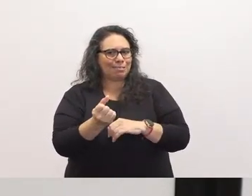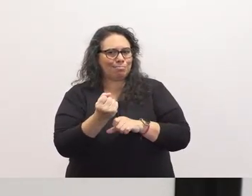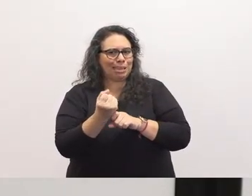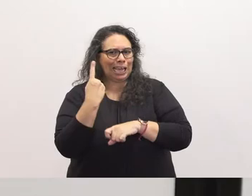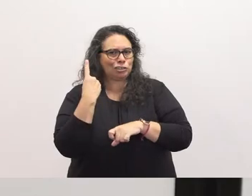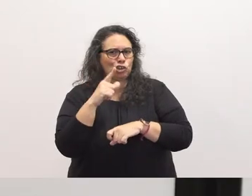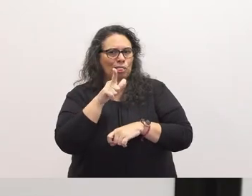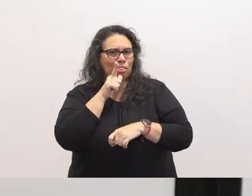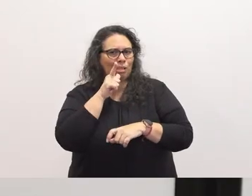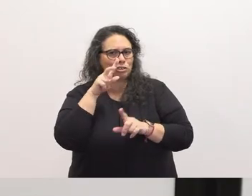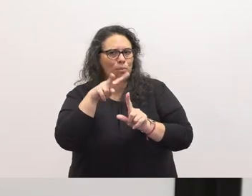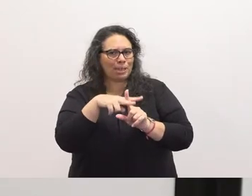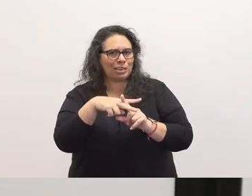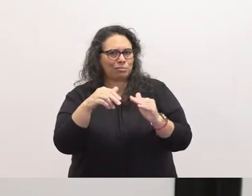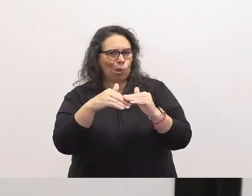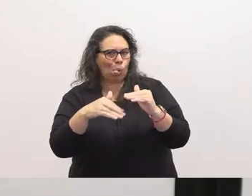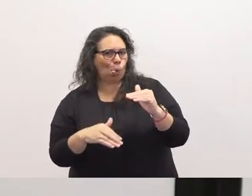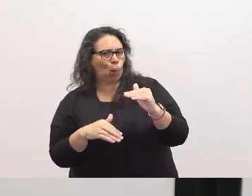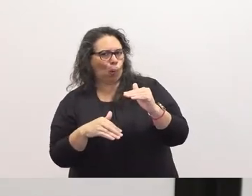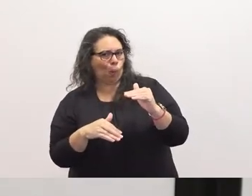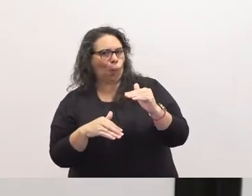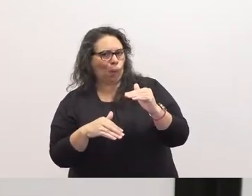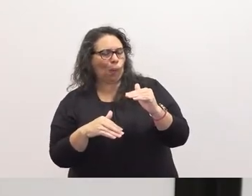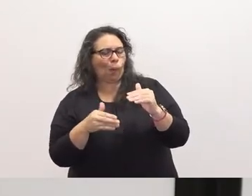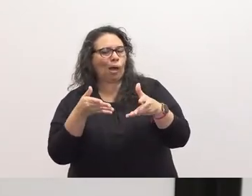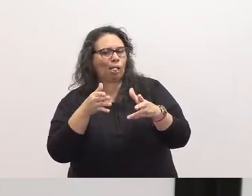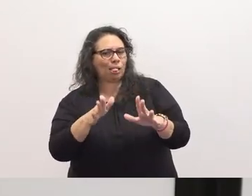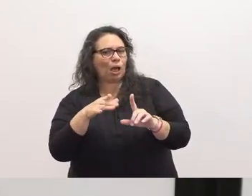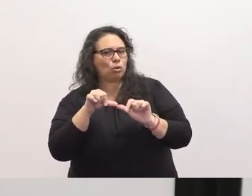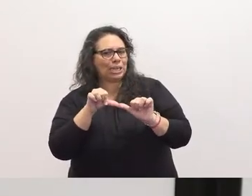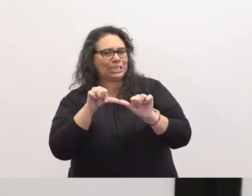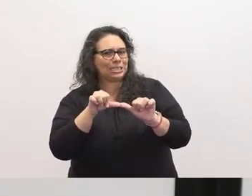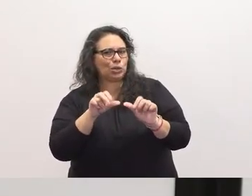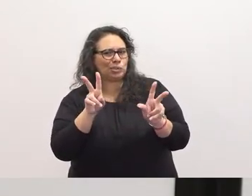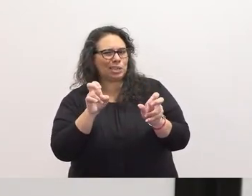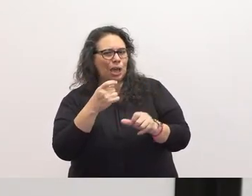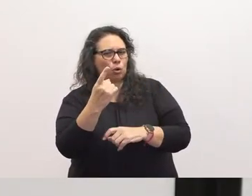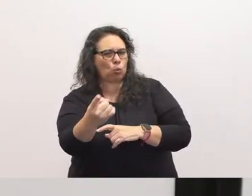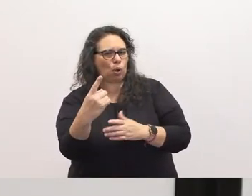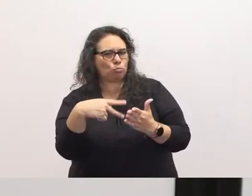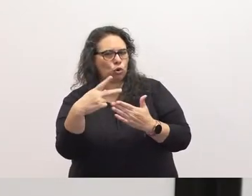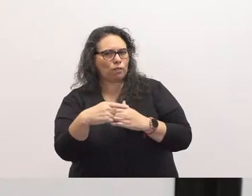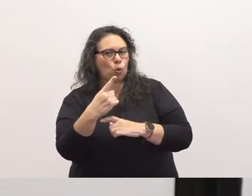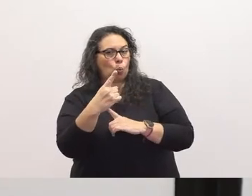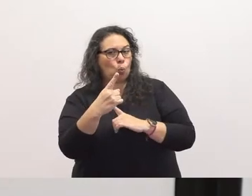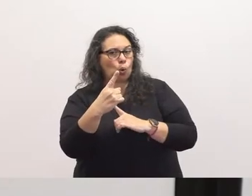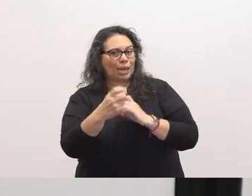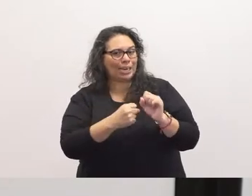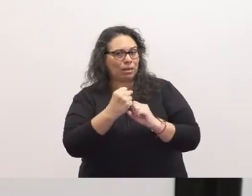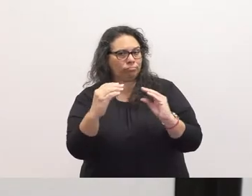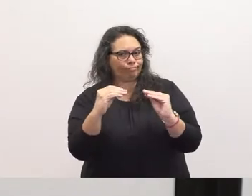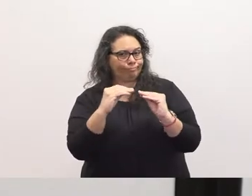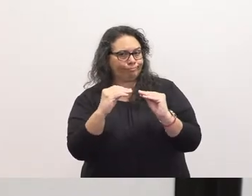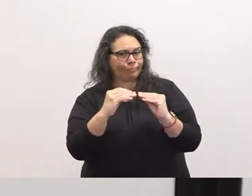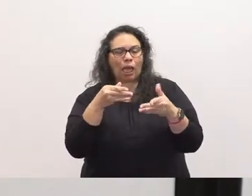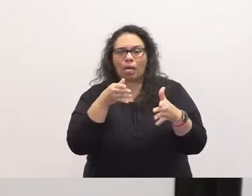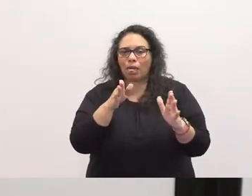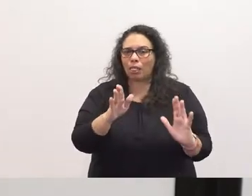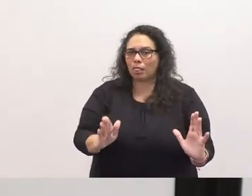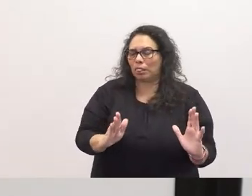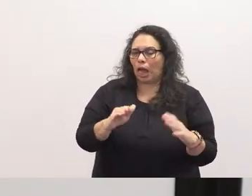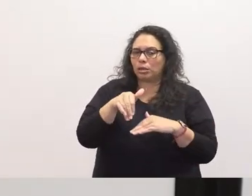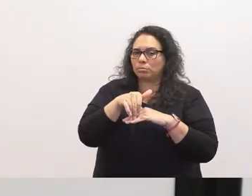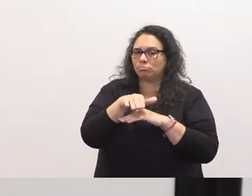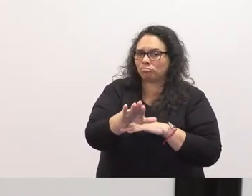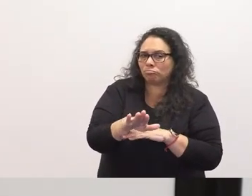below that. They are allowed to continue in the Title I program for one additional year, and it just allows them to submit